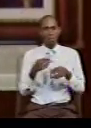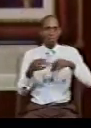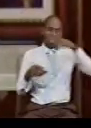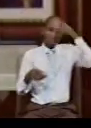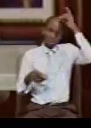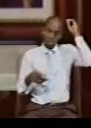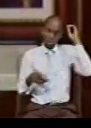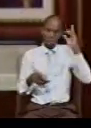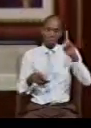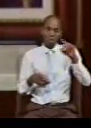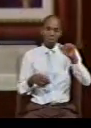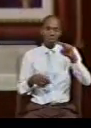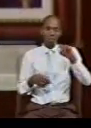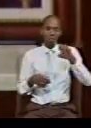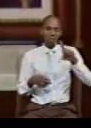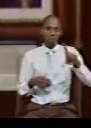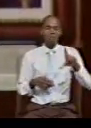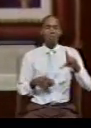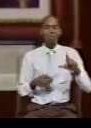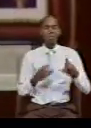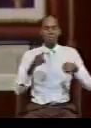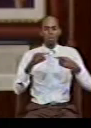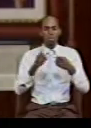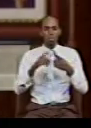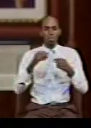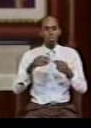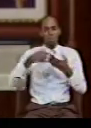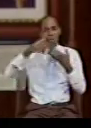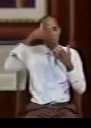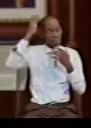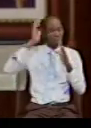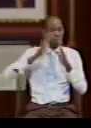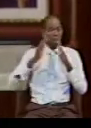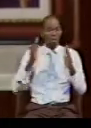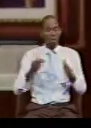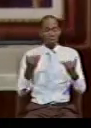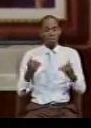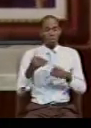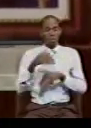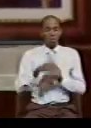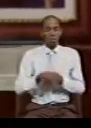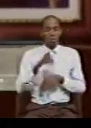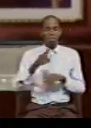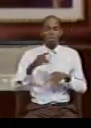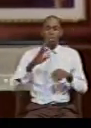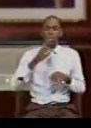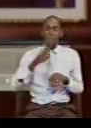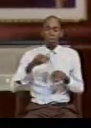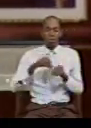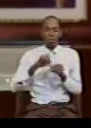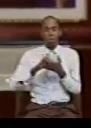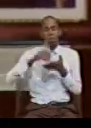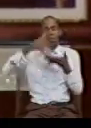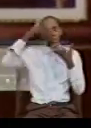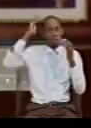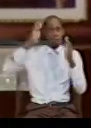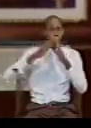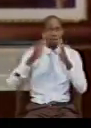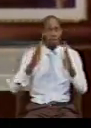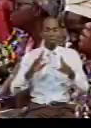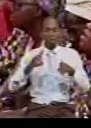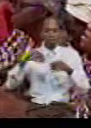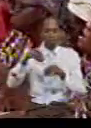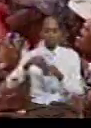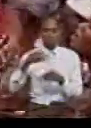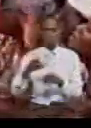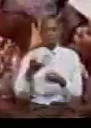many lions in this world. And from tonight, you're free. Go into that lion's den. Come out. Nothing